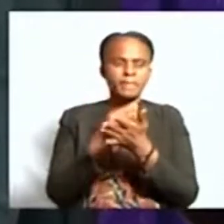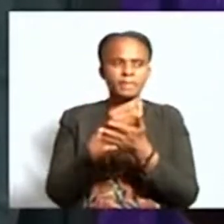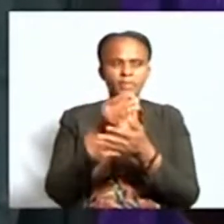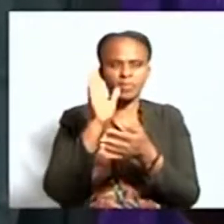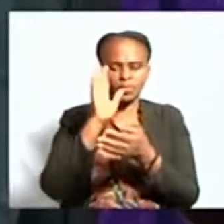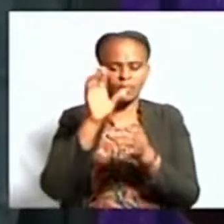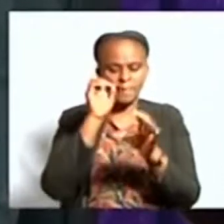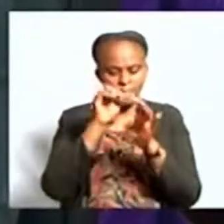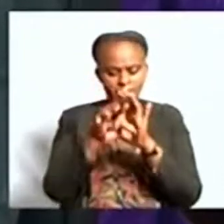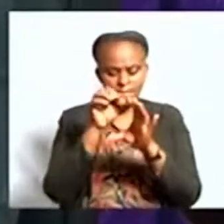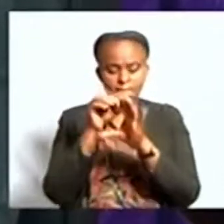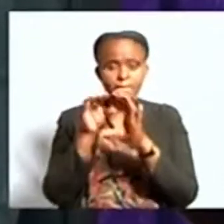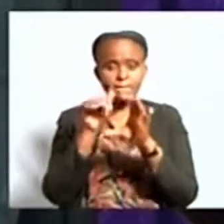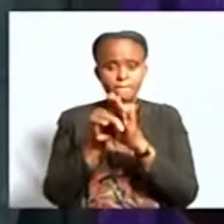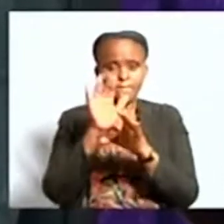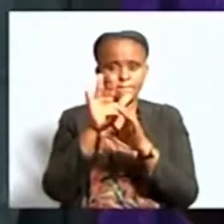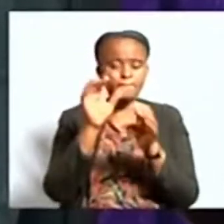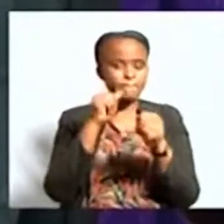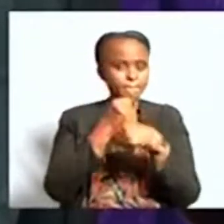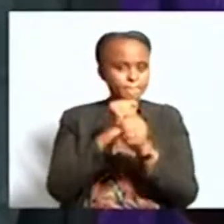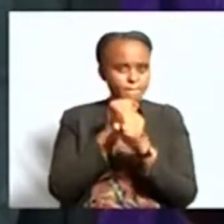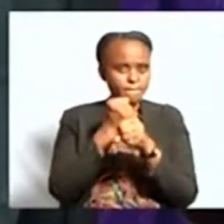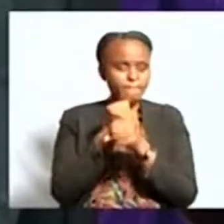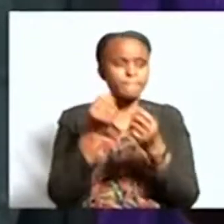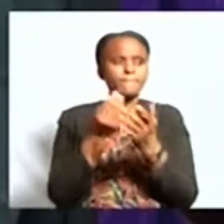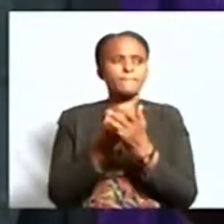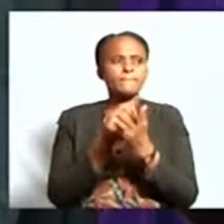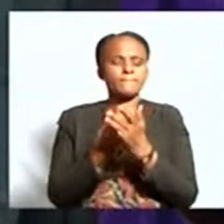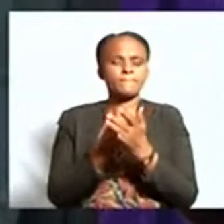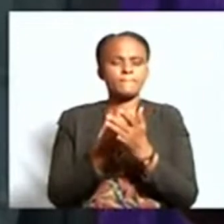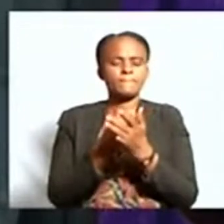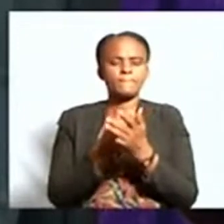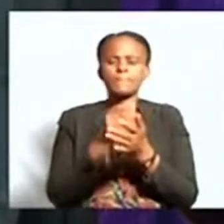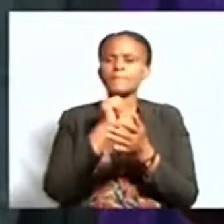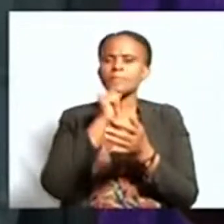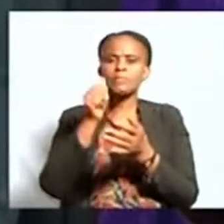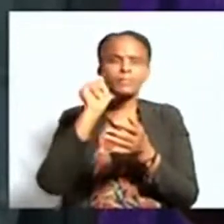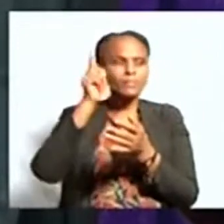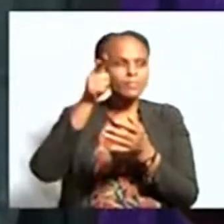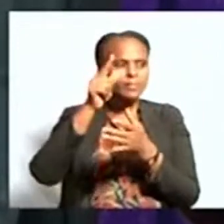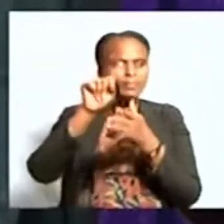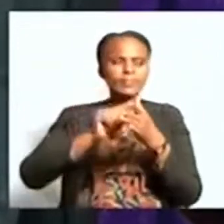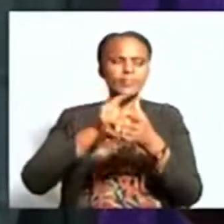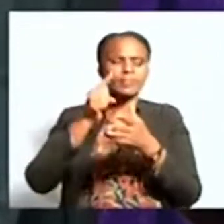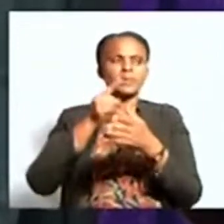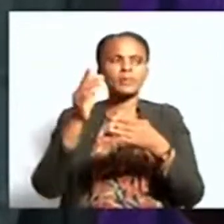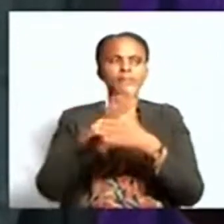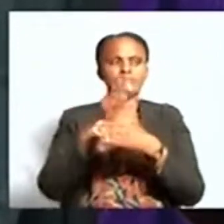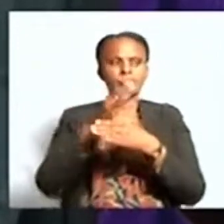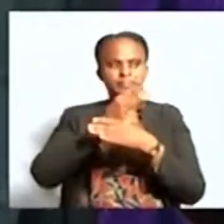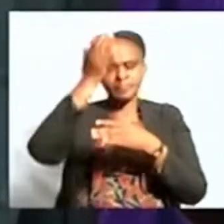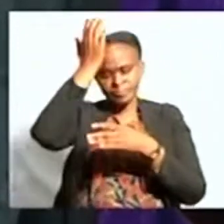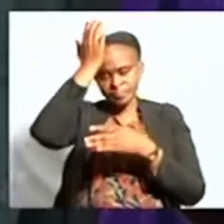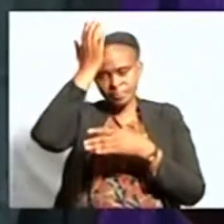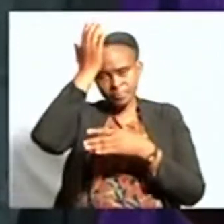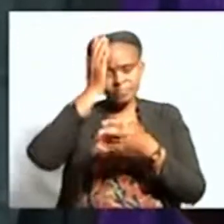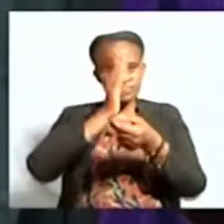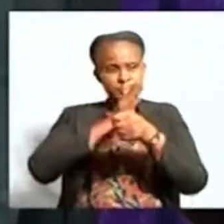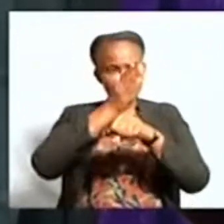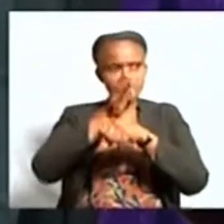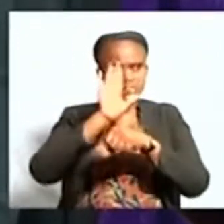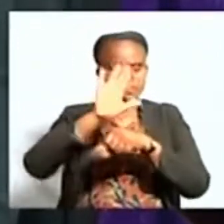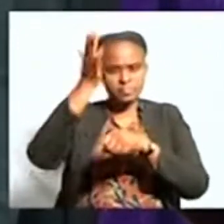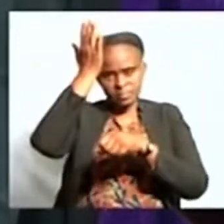be deposited in the consolidated fund no later than next business day, following the day